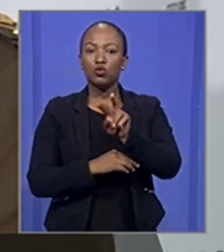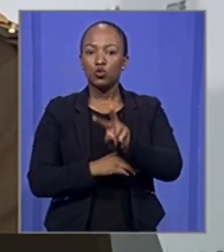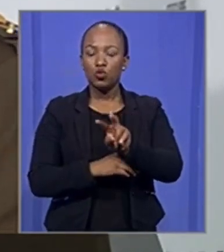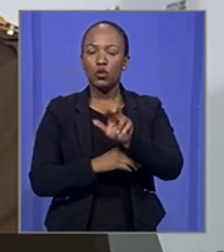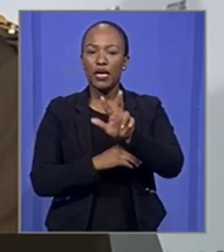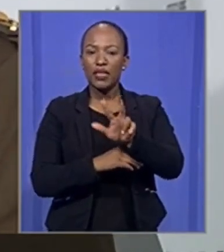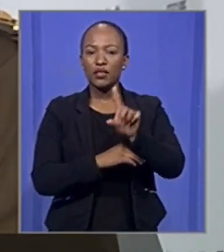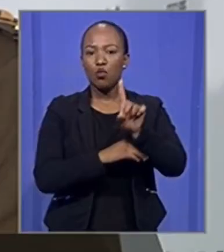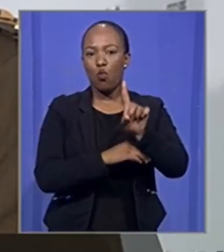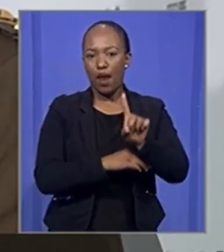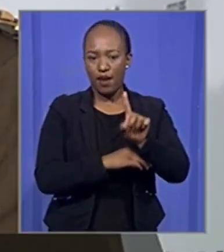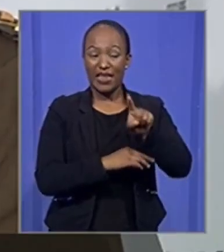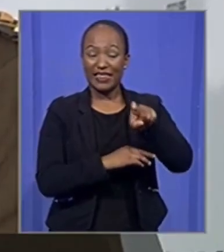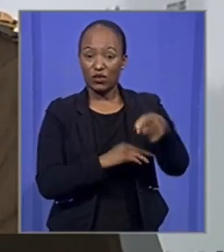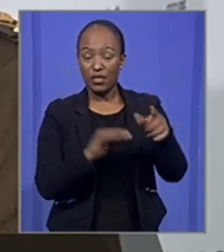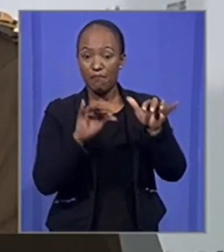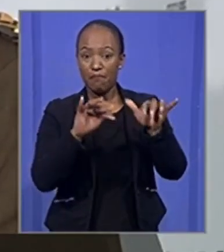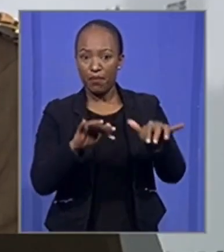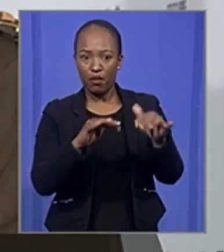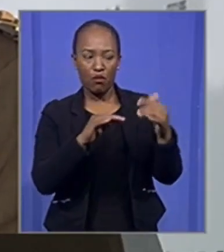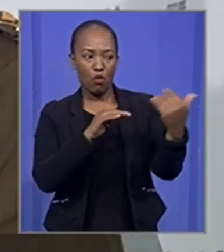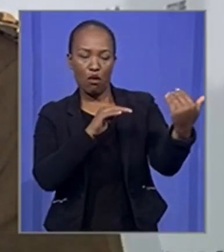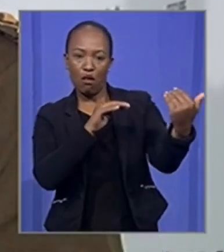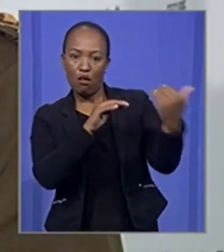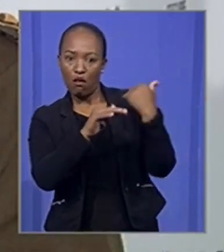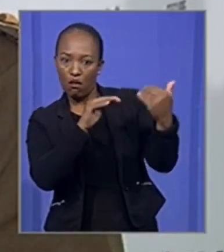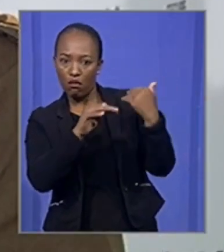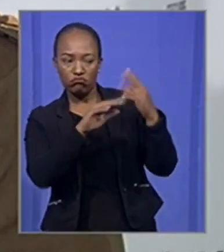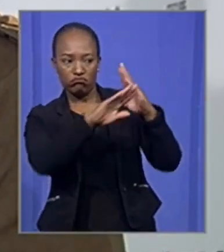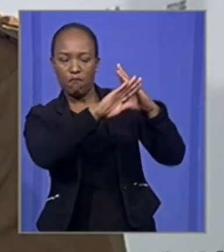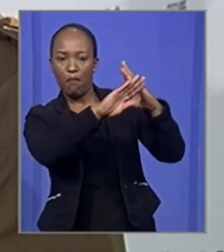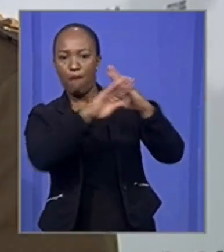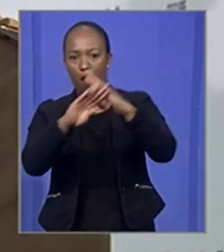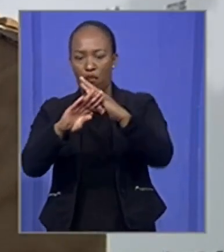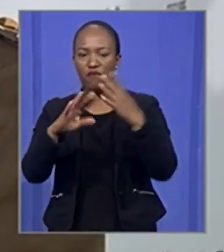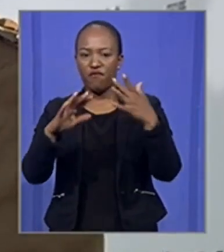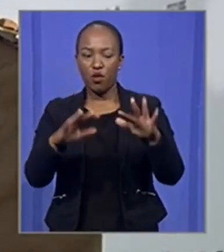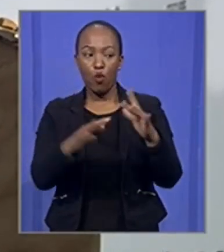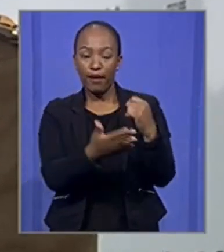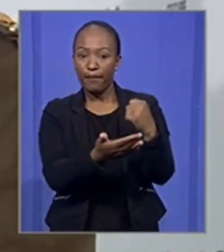281,000 individuals who attempted to enter South Africa illegally.